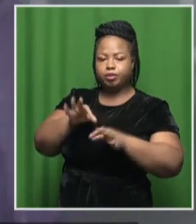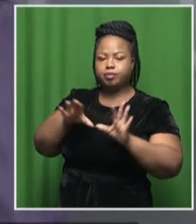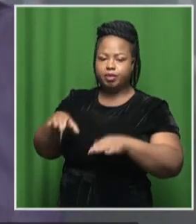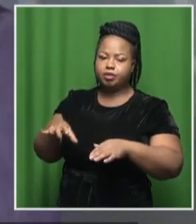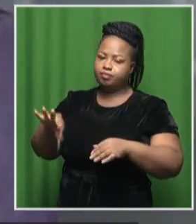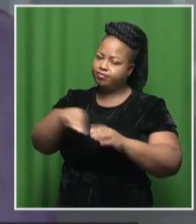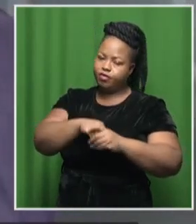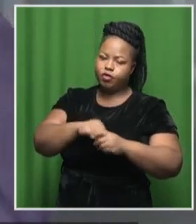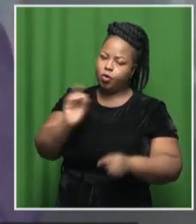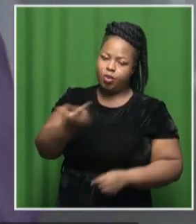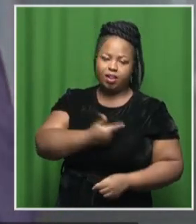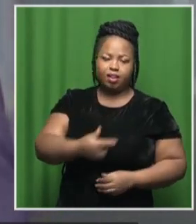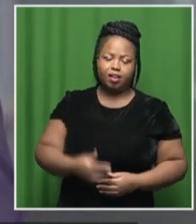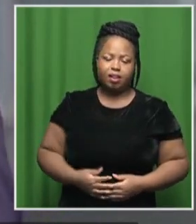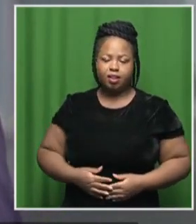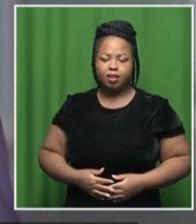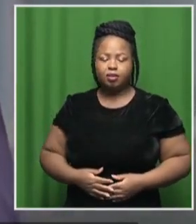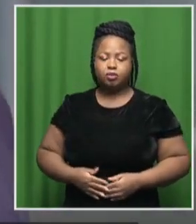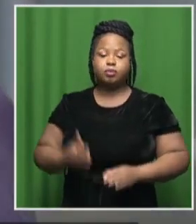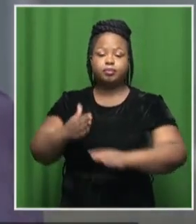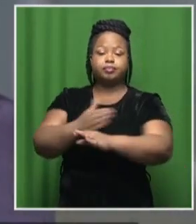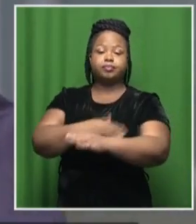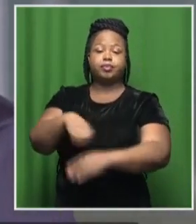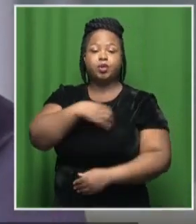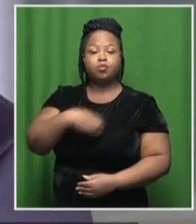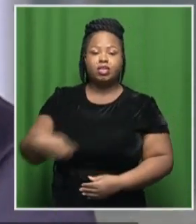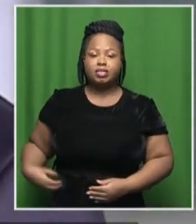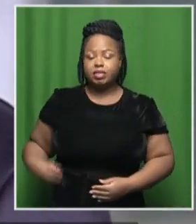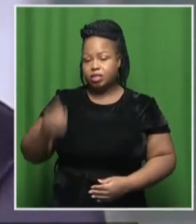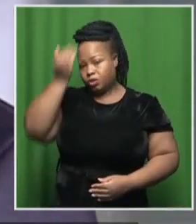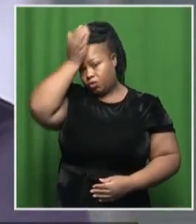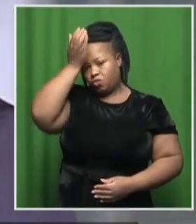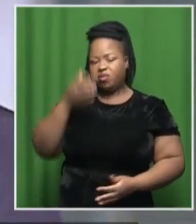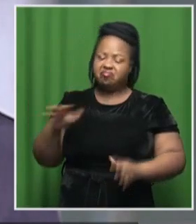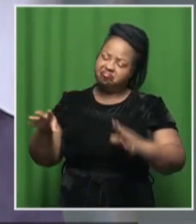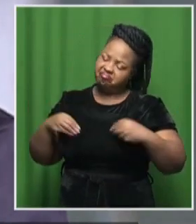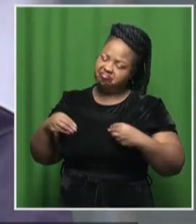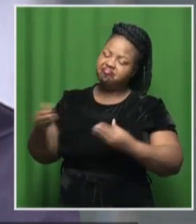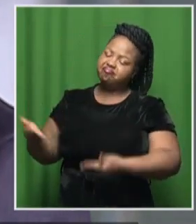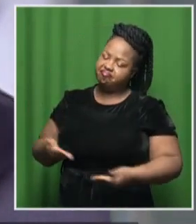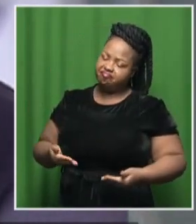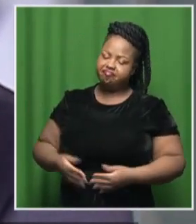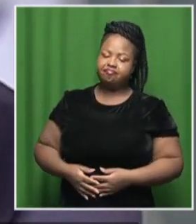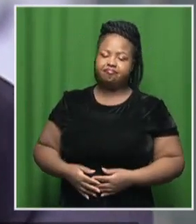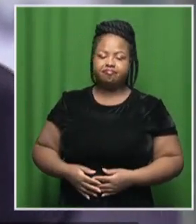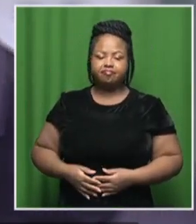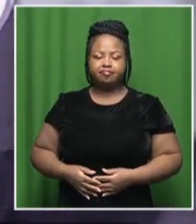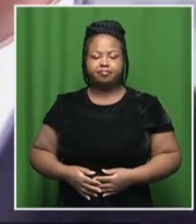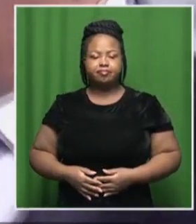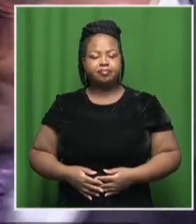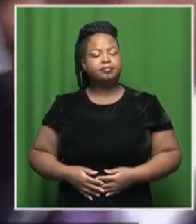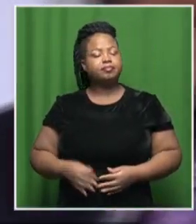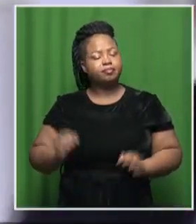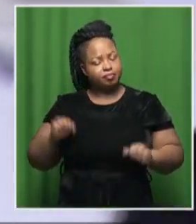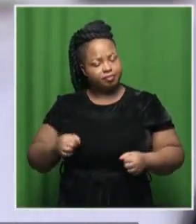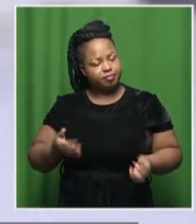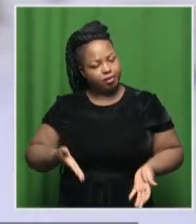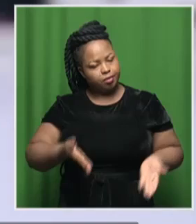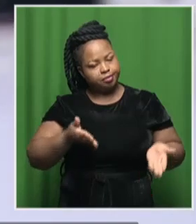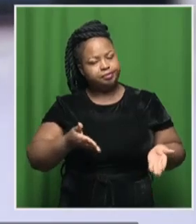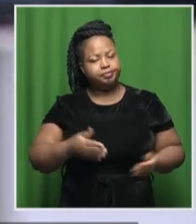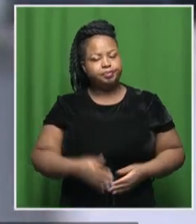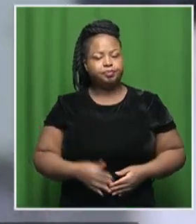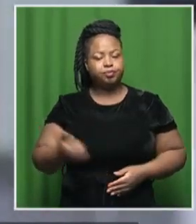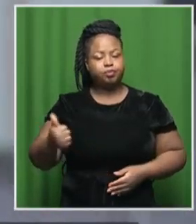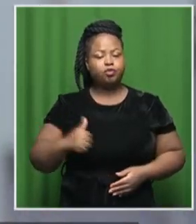from today's event. So former President Zuma coming will be most welcome as well. All right, let's leave it there, Mr. Tumapia. Thank you.